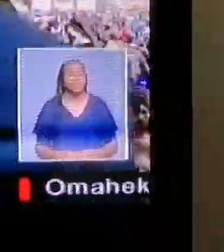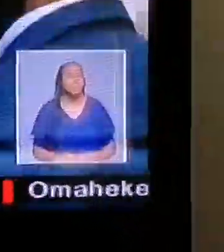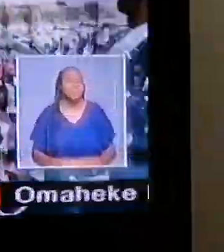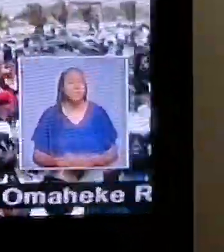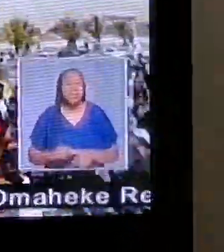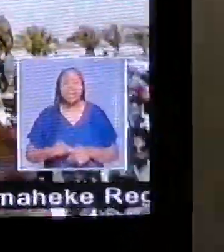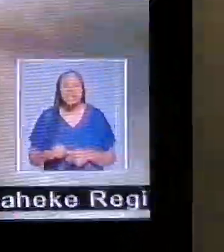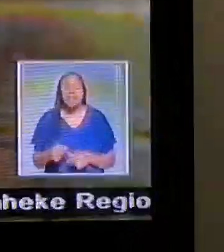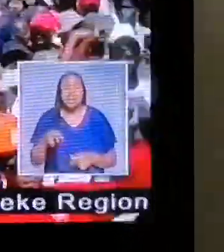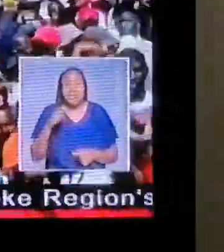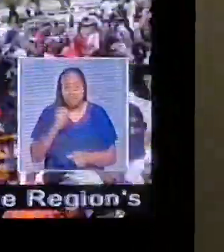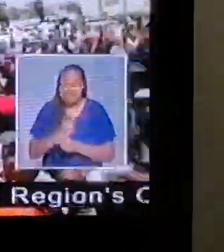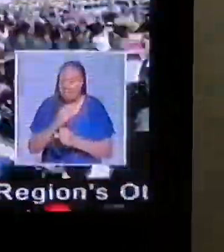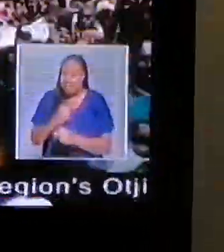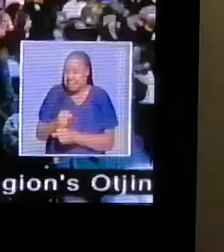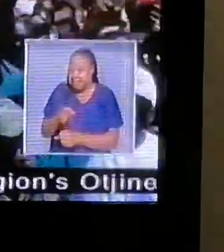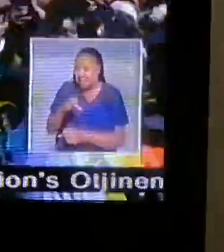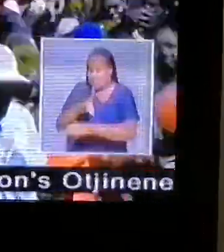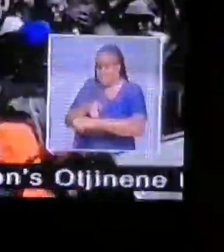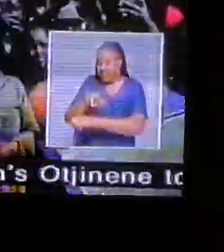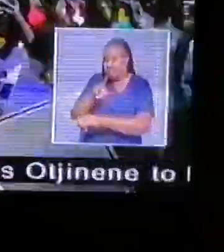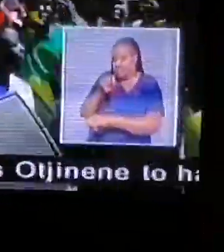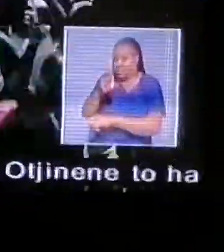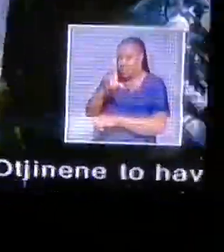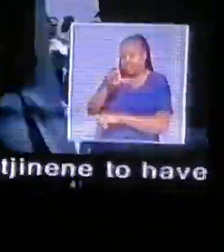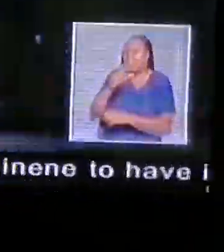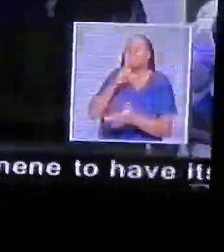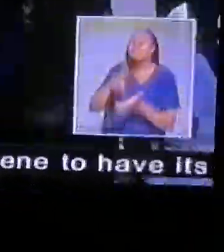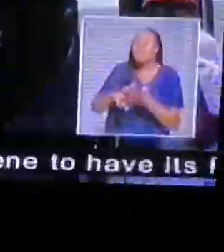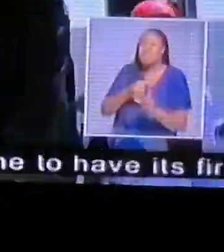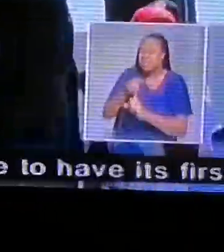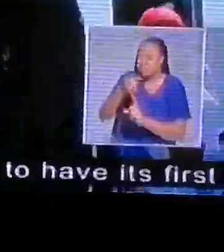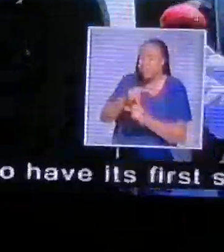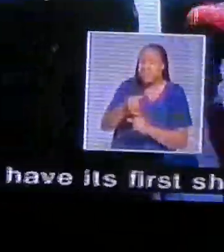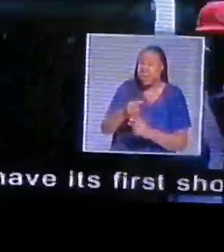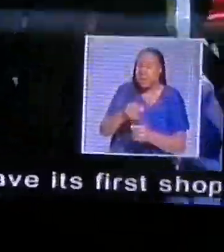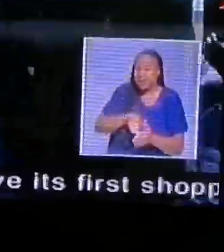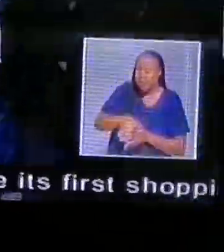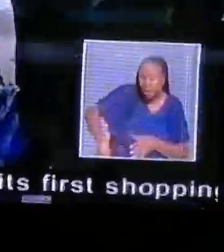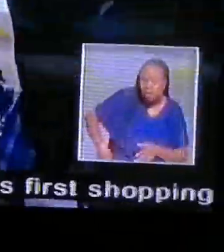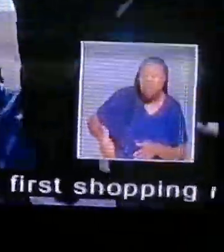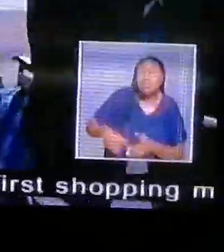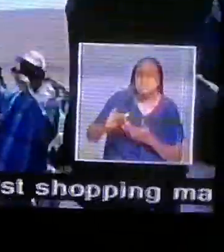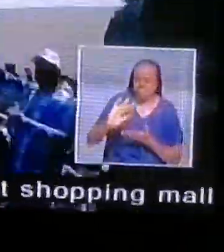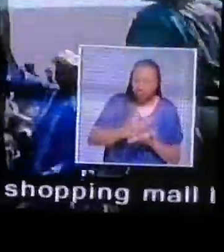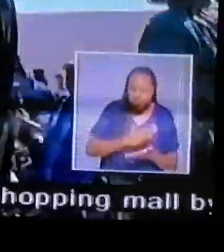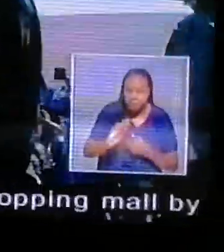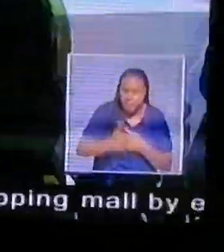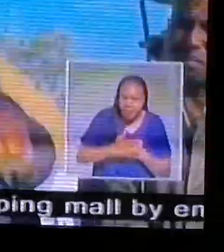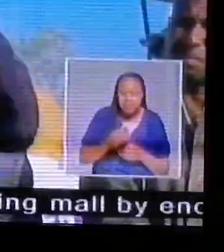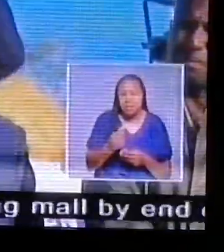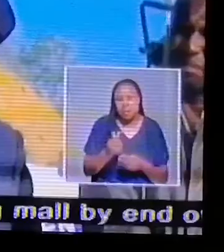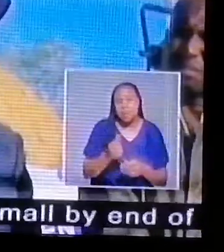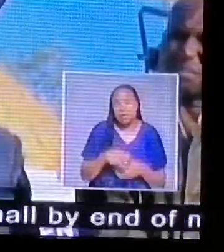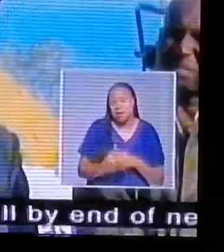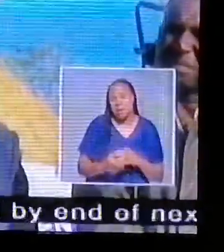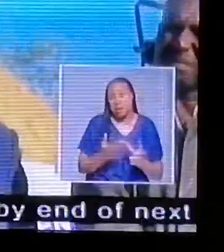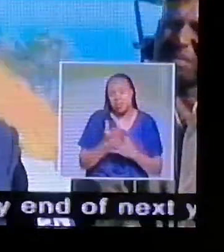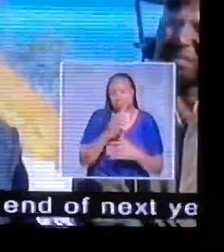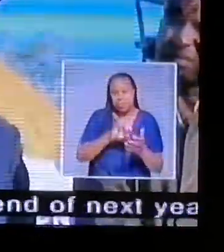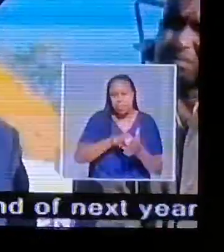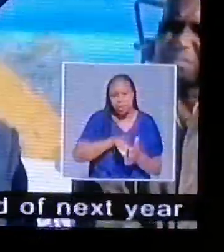challenger also vowed to fight corruption and retrieve the billions lost through alleged corruption. Now,